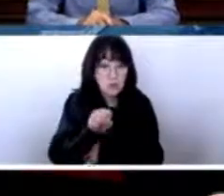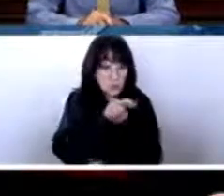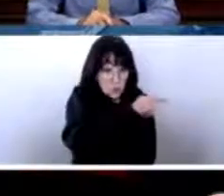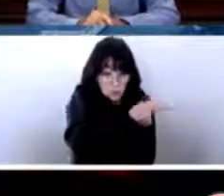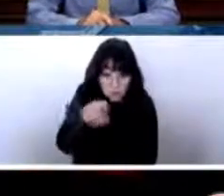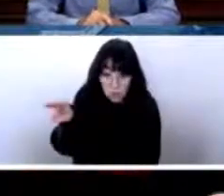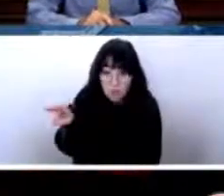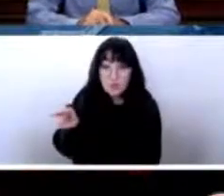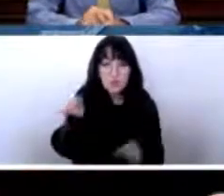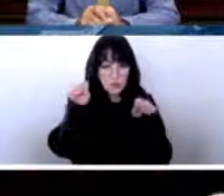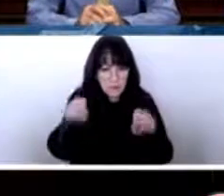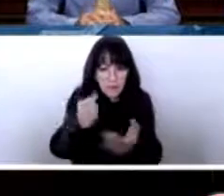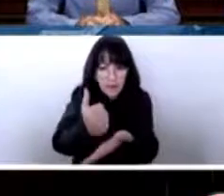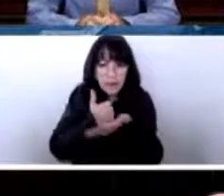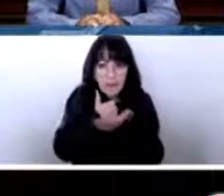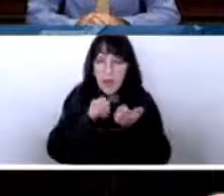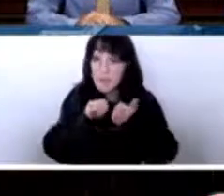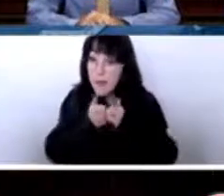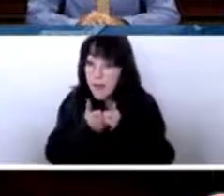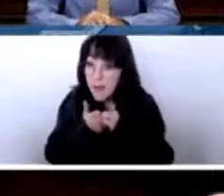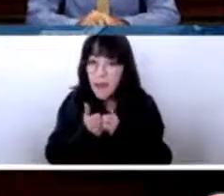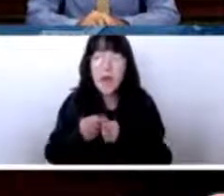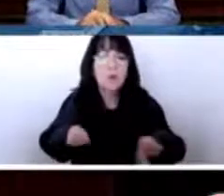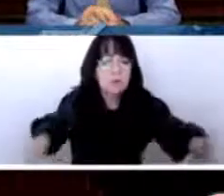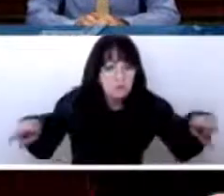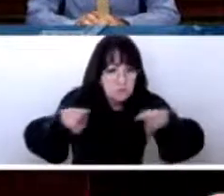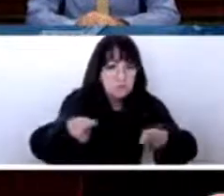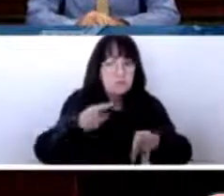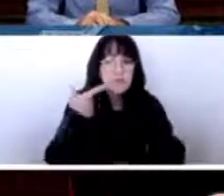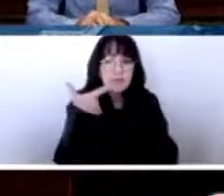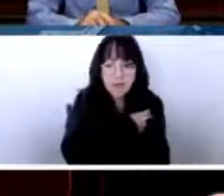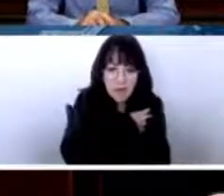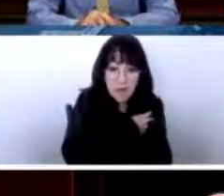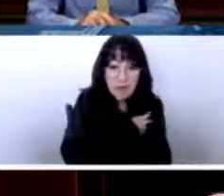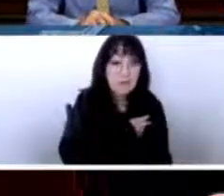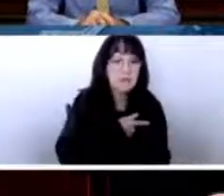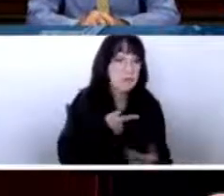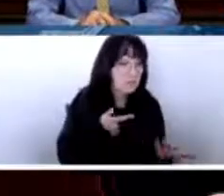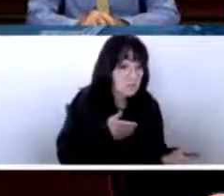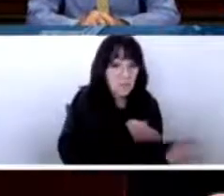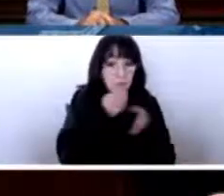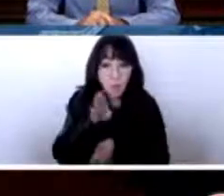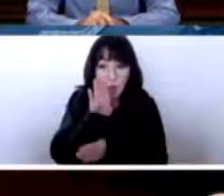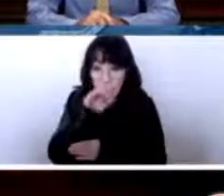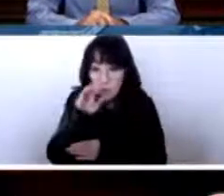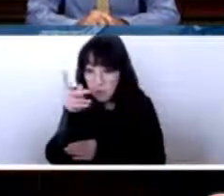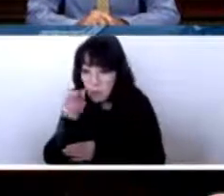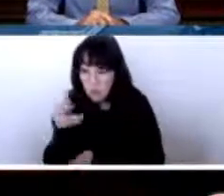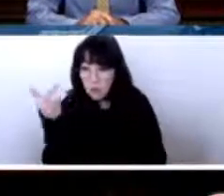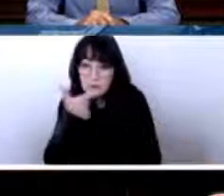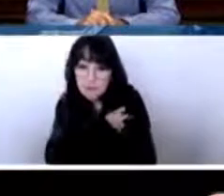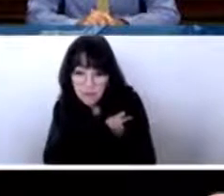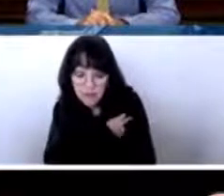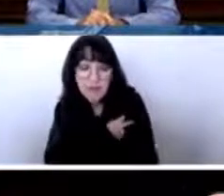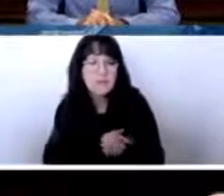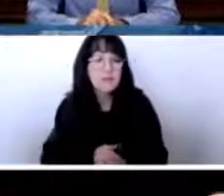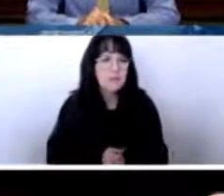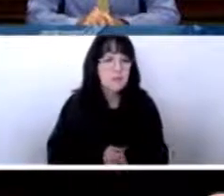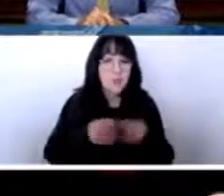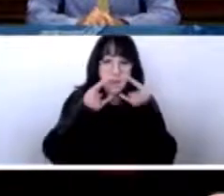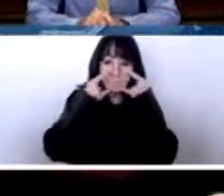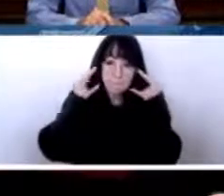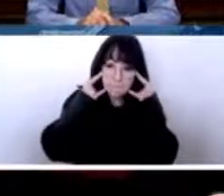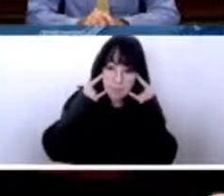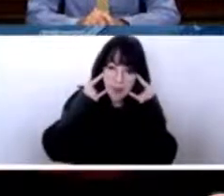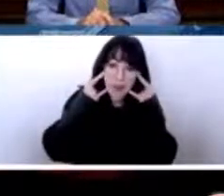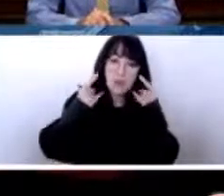out by getting vaccinated if you're not, getting your booster shot if you have it, wearing a mask when you're